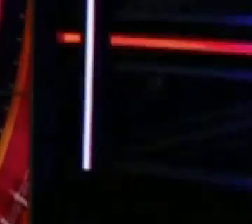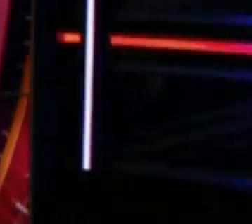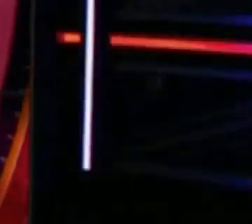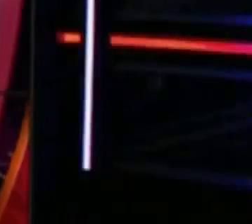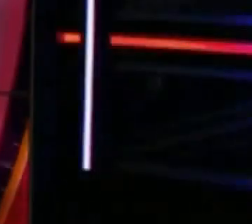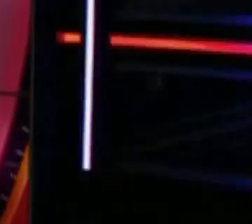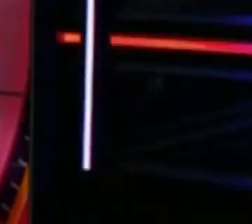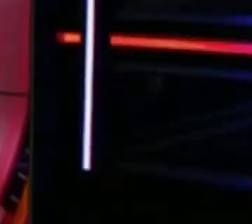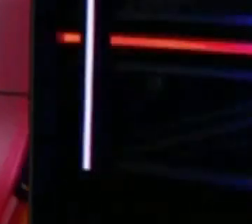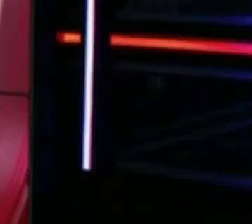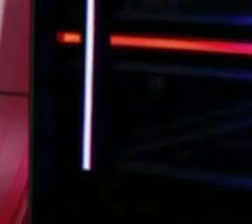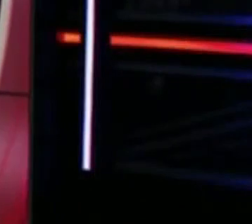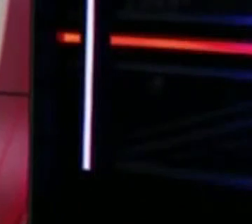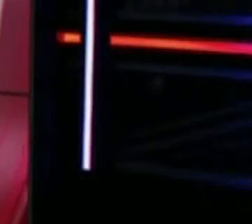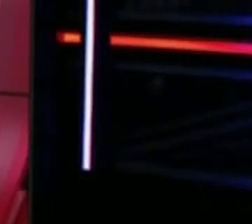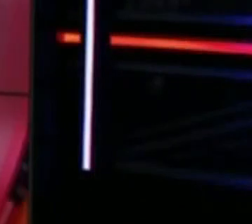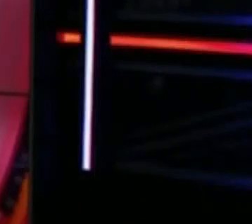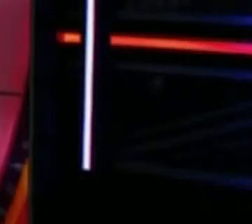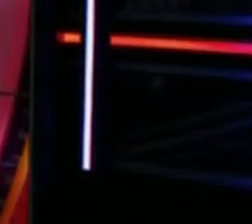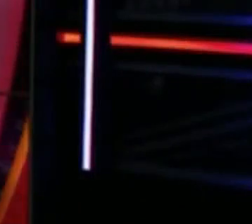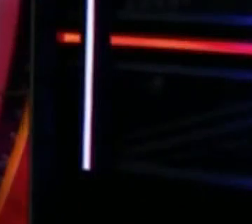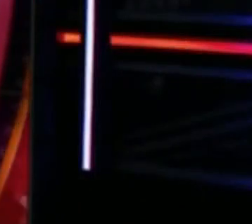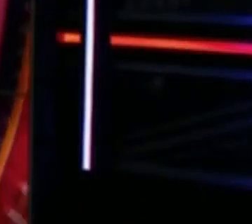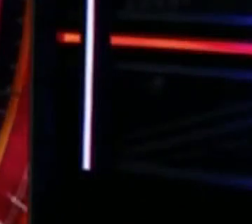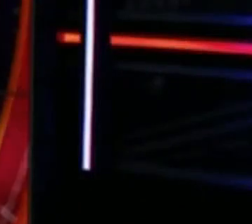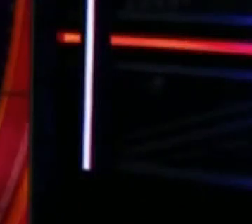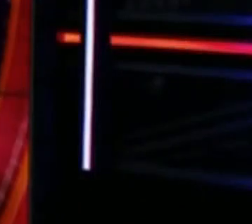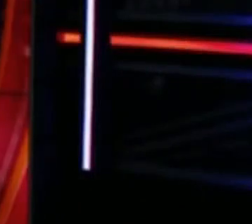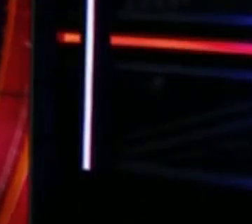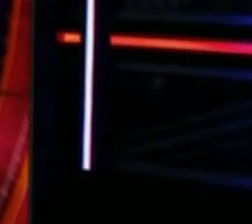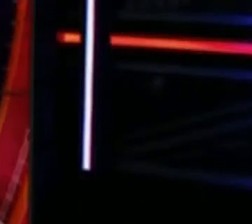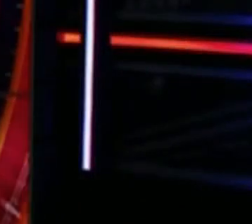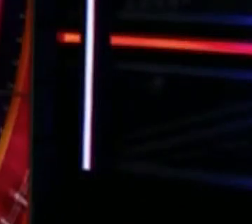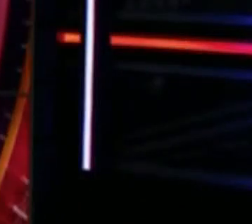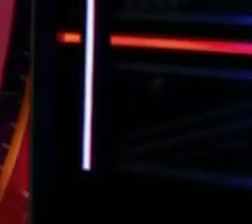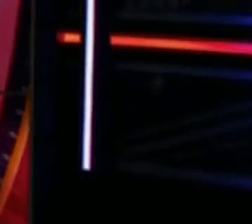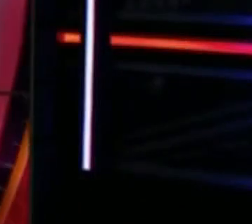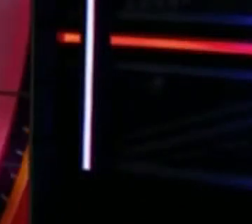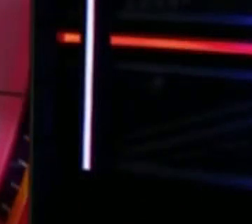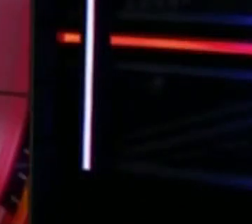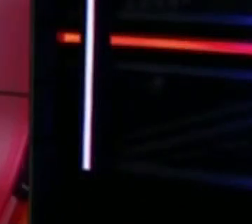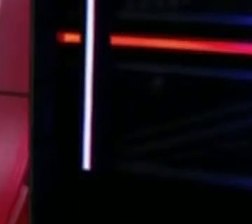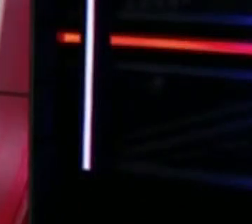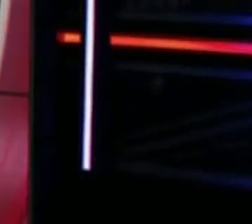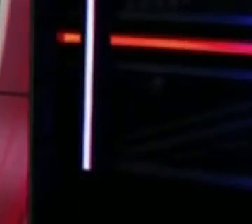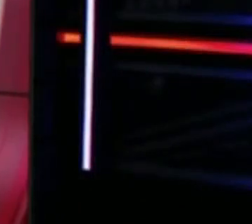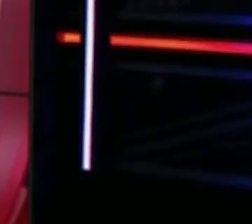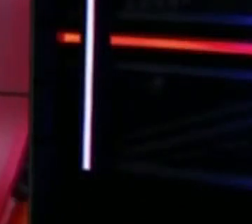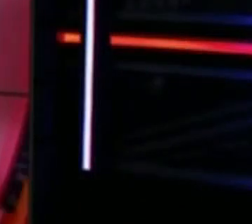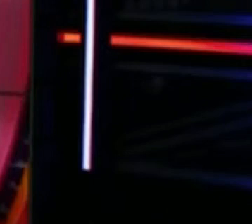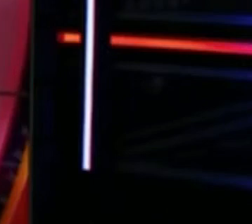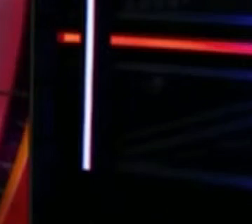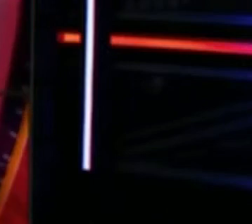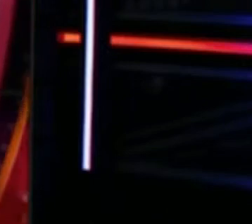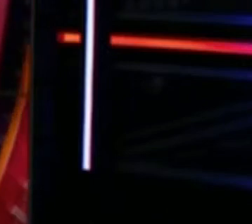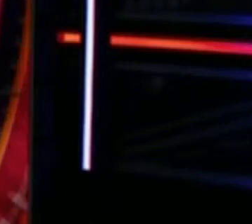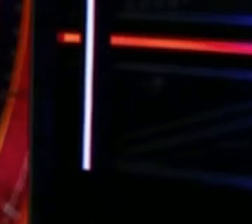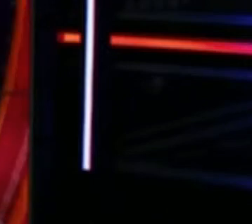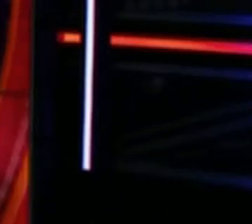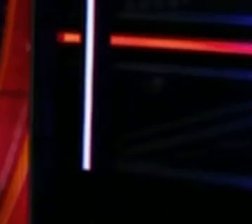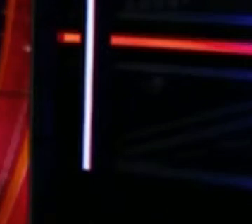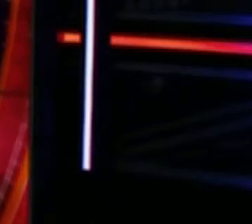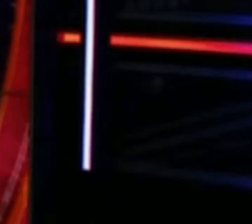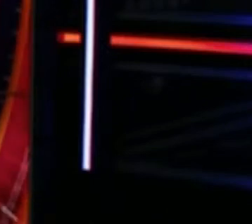We were listening to the statements of President Luis Ignacio Lula da Silva. This Sunday, Bolsonaro supporters stormed government buildings, looting and destroying